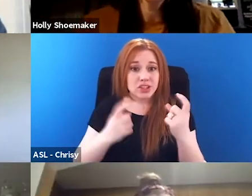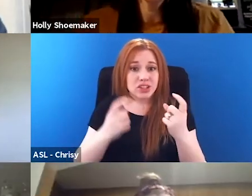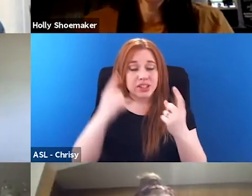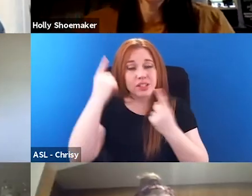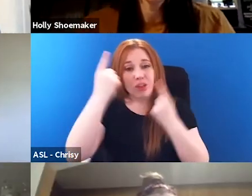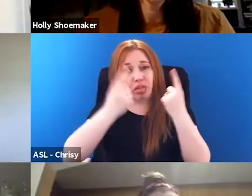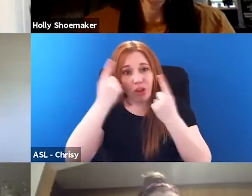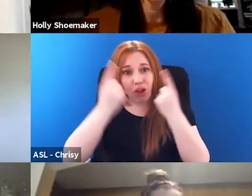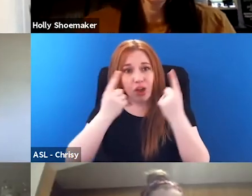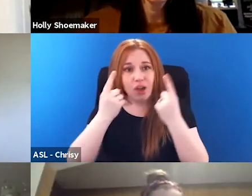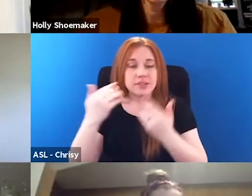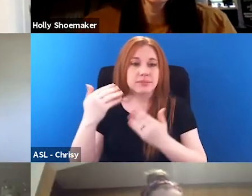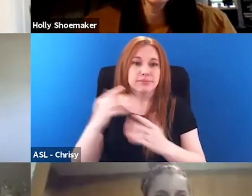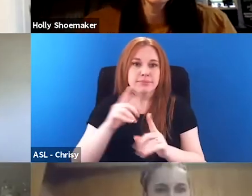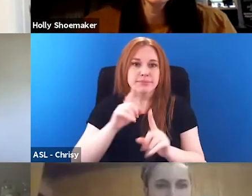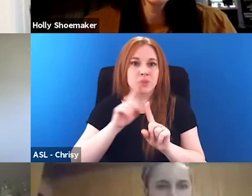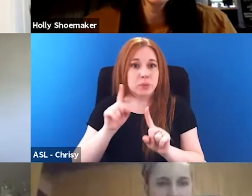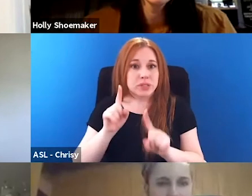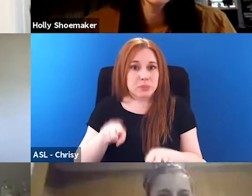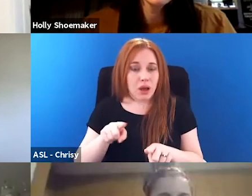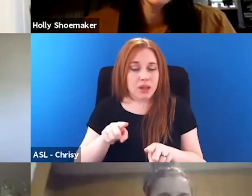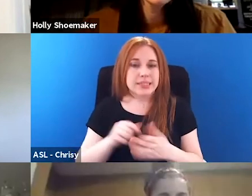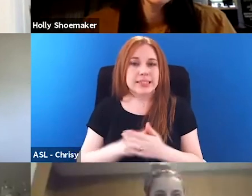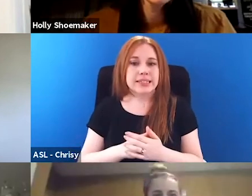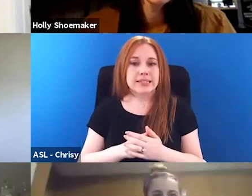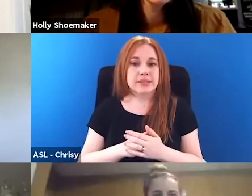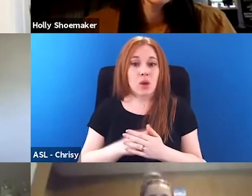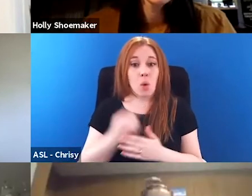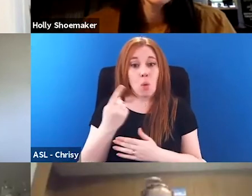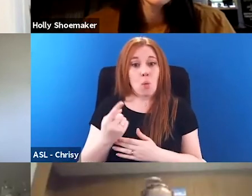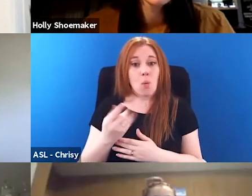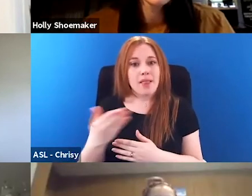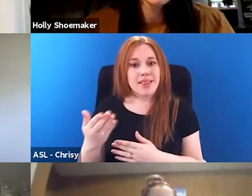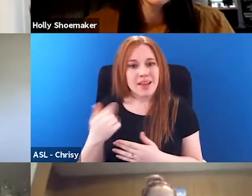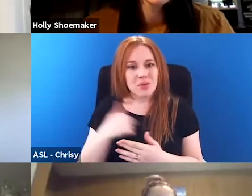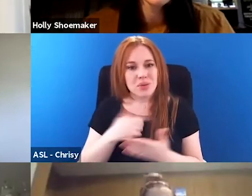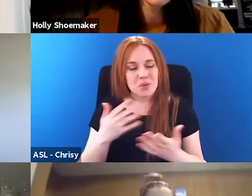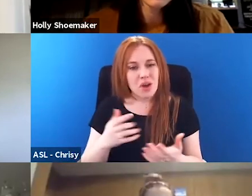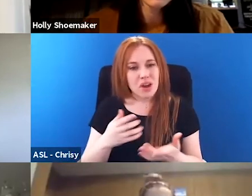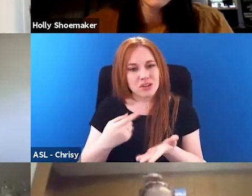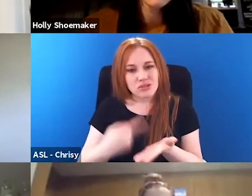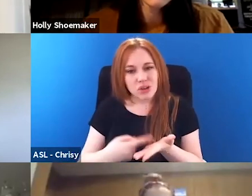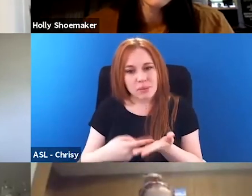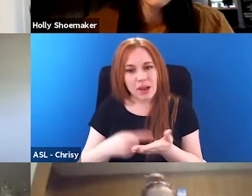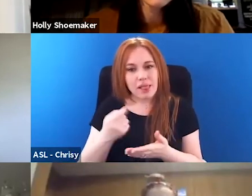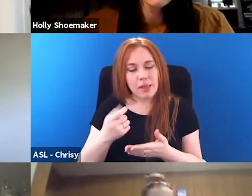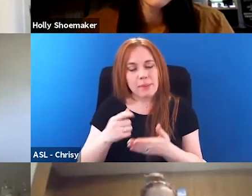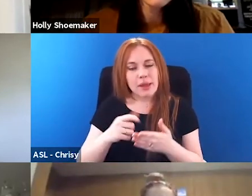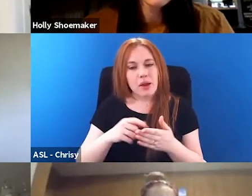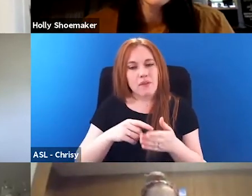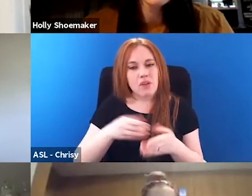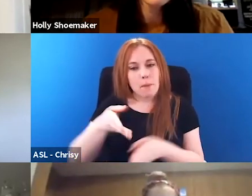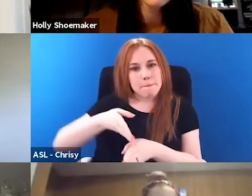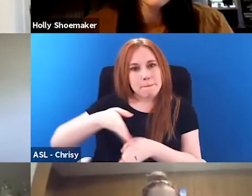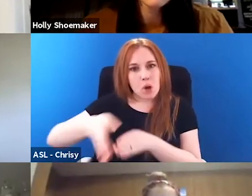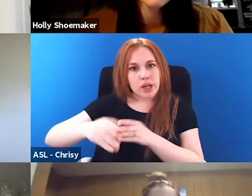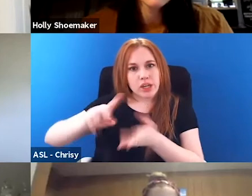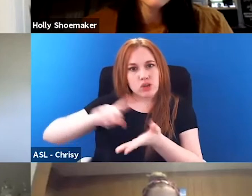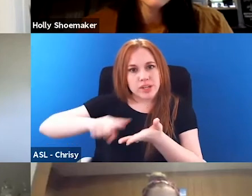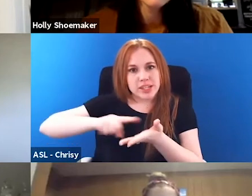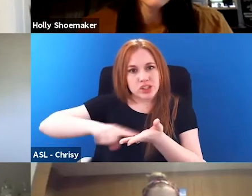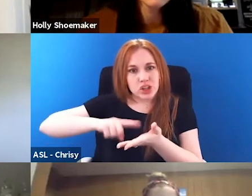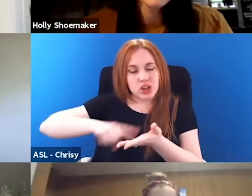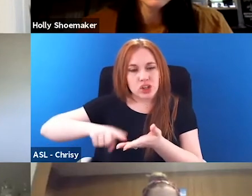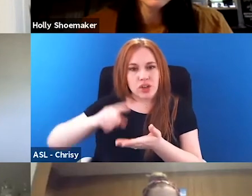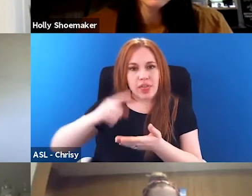thoughts, responses to the thought starters. Because one of the things we kind of wanted this to be too is a little bit of market research for us, and that thought starter was a bit of